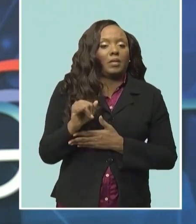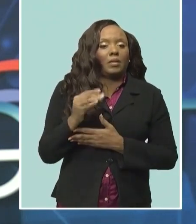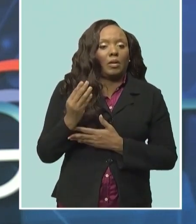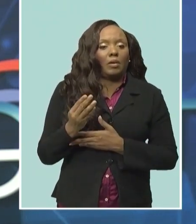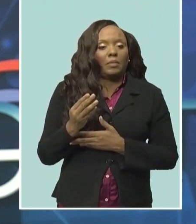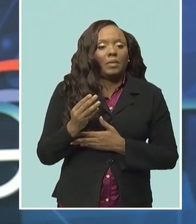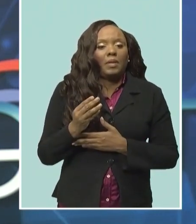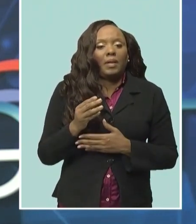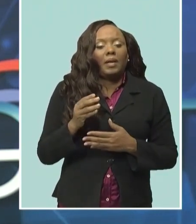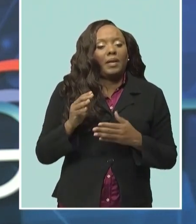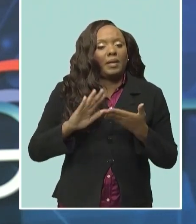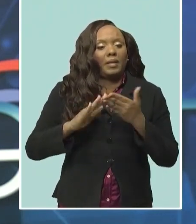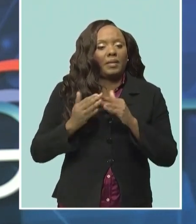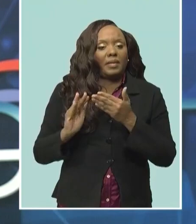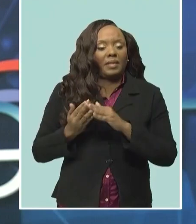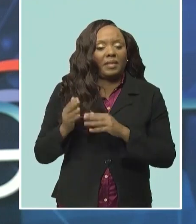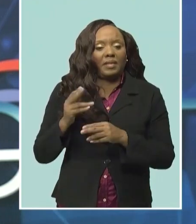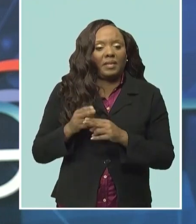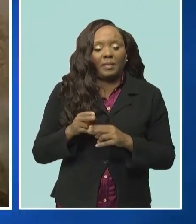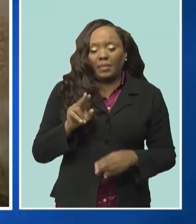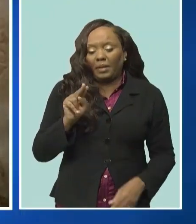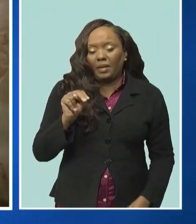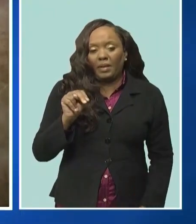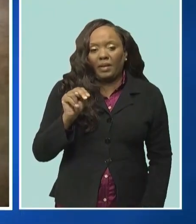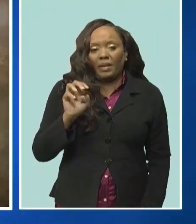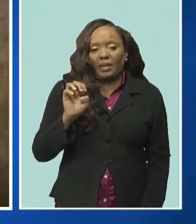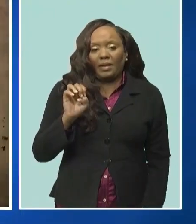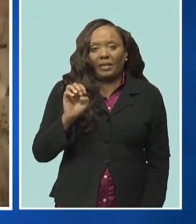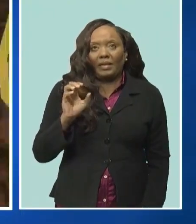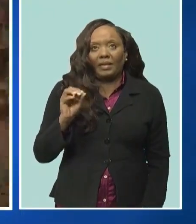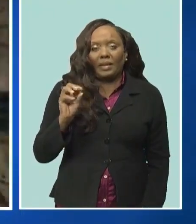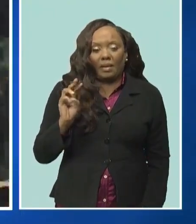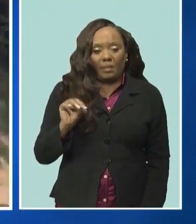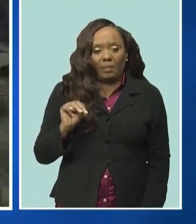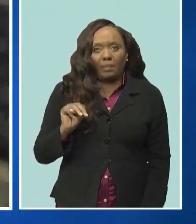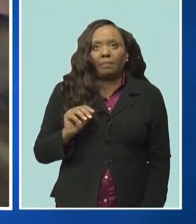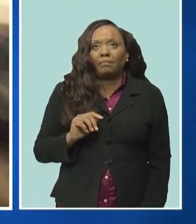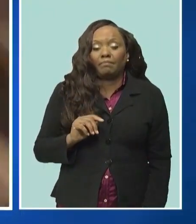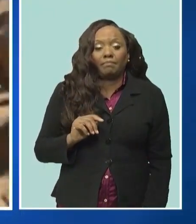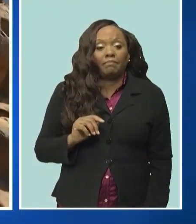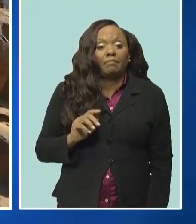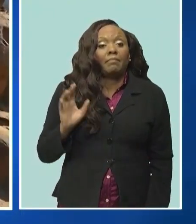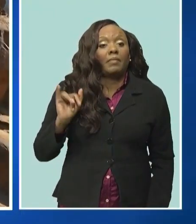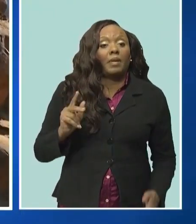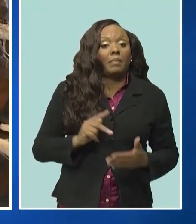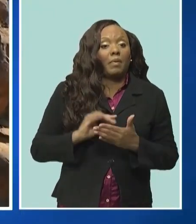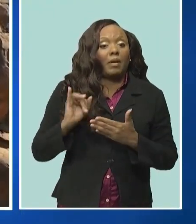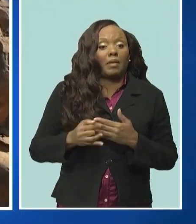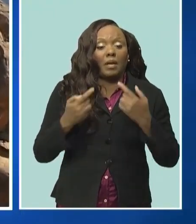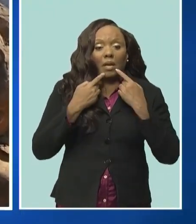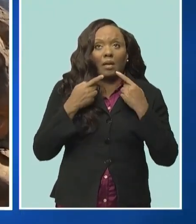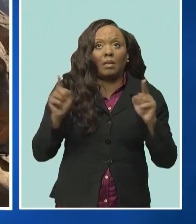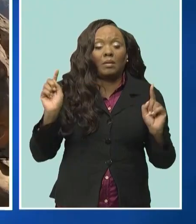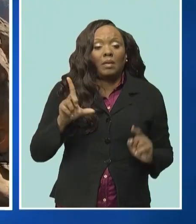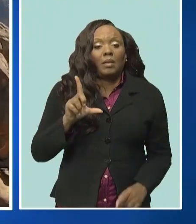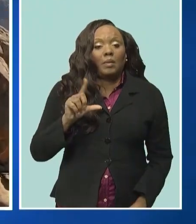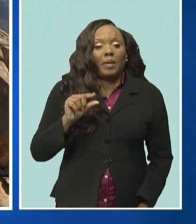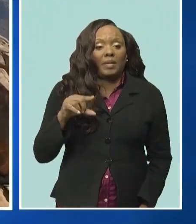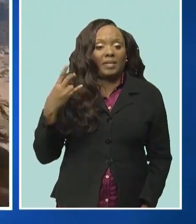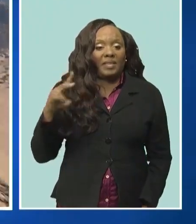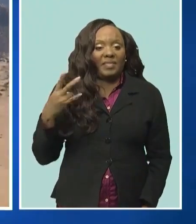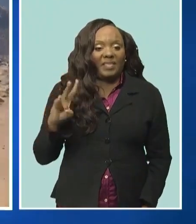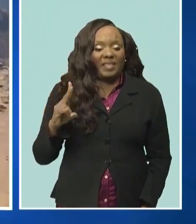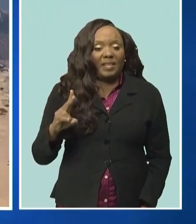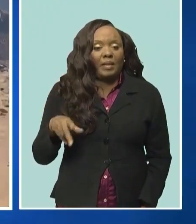futuristic city, NEOM. That city is a $500 billion mega project which was announced in 2017 by Crown